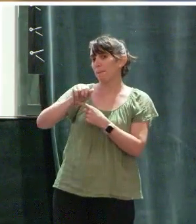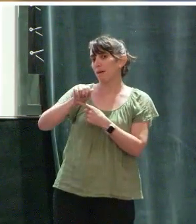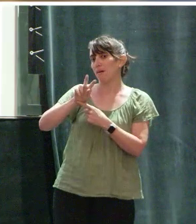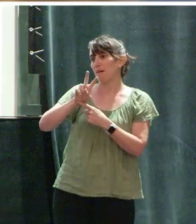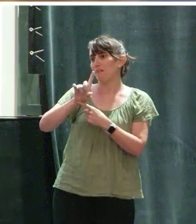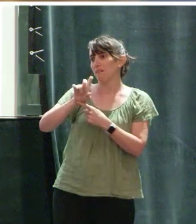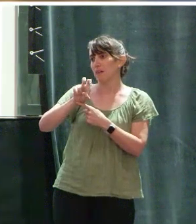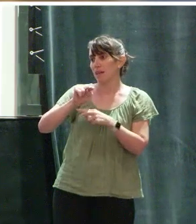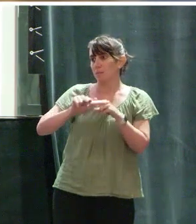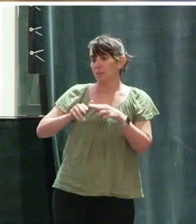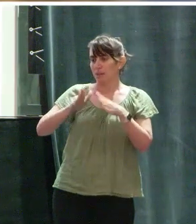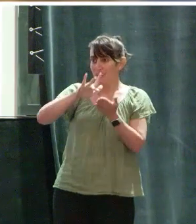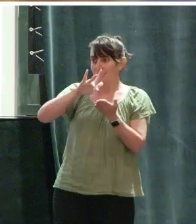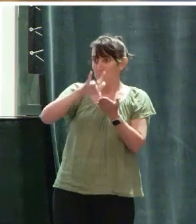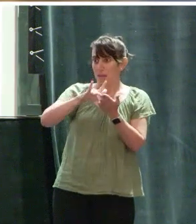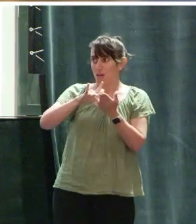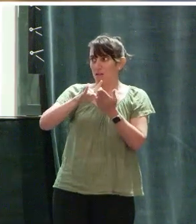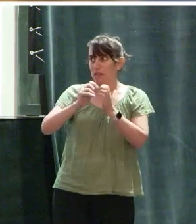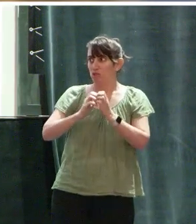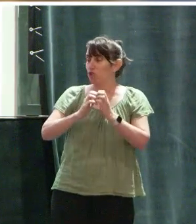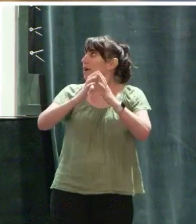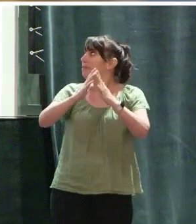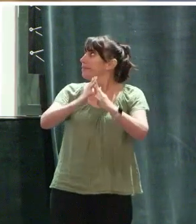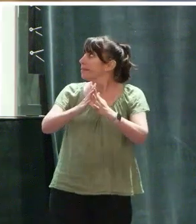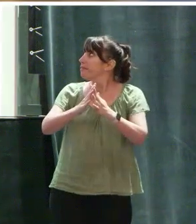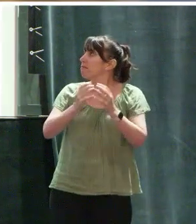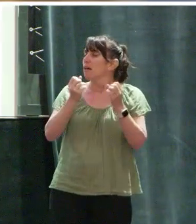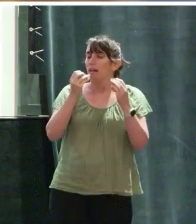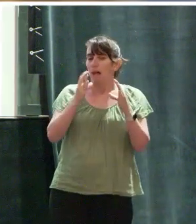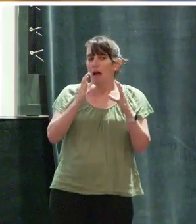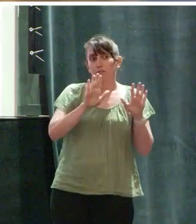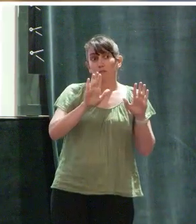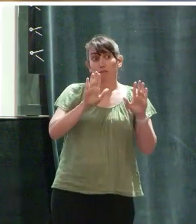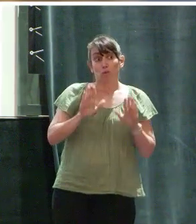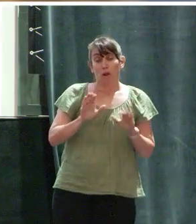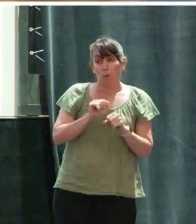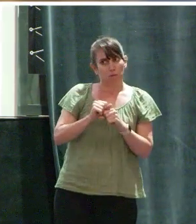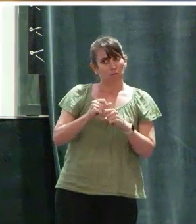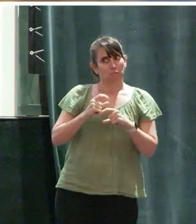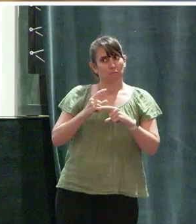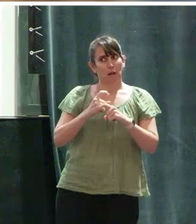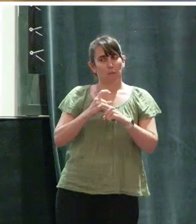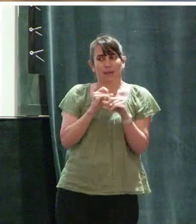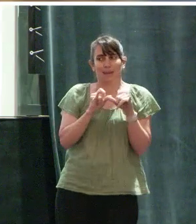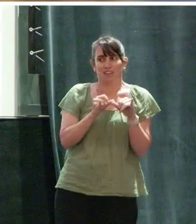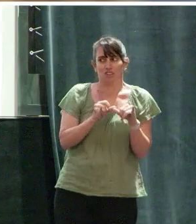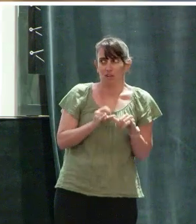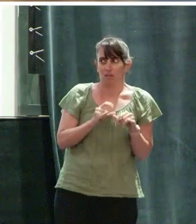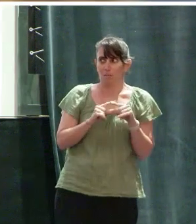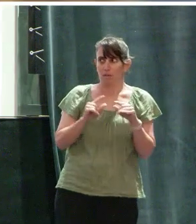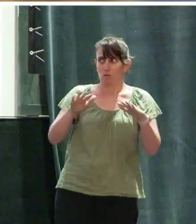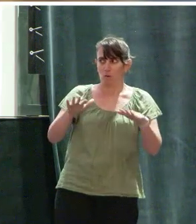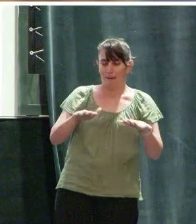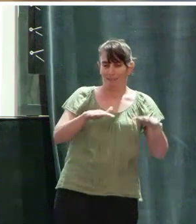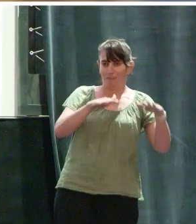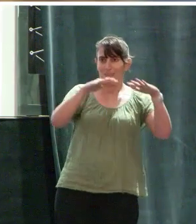middle rising. You can see the below grade work and some of the kind of complicated and interesting engineering happening to really elevate the park and